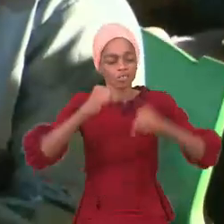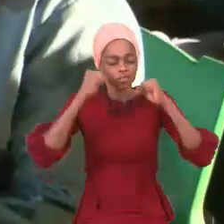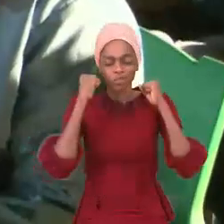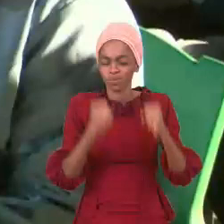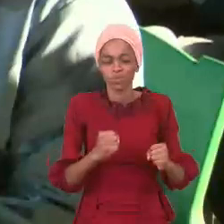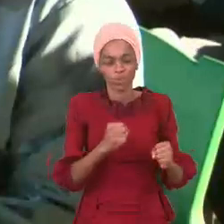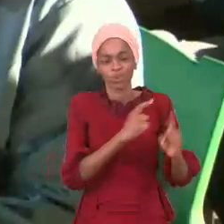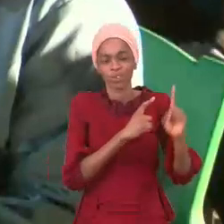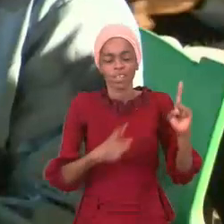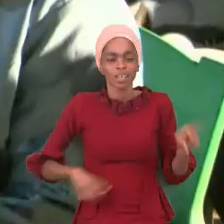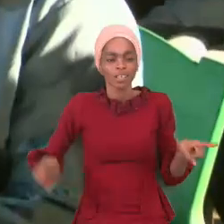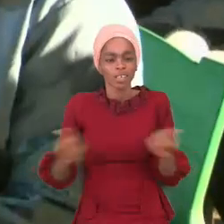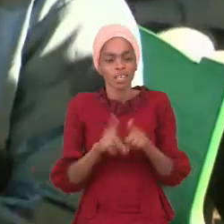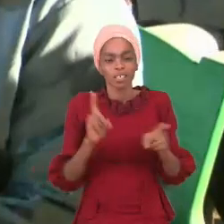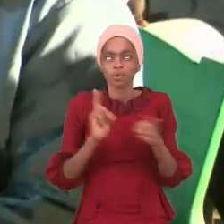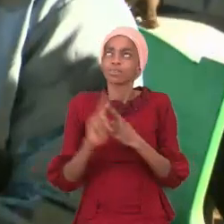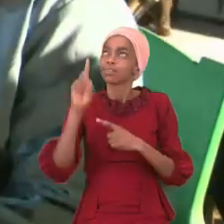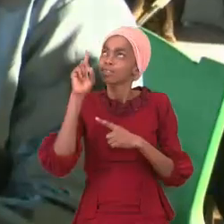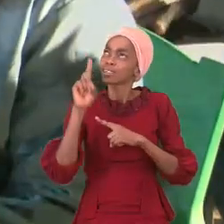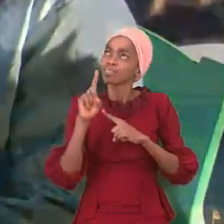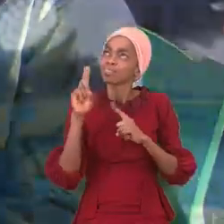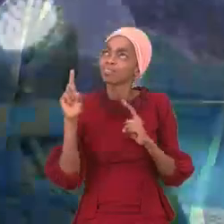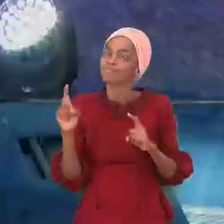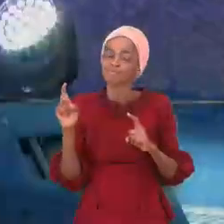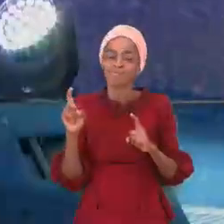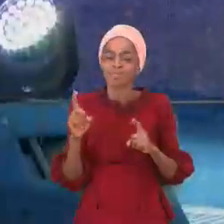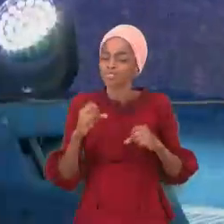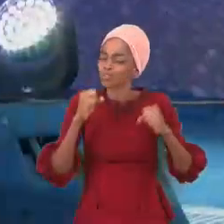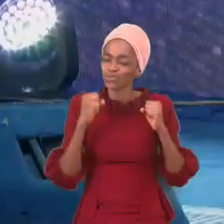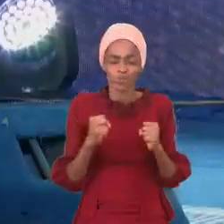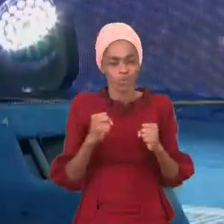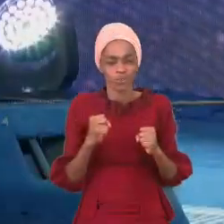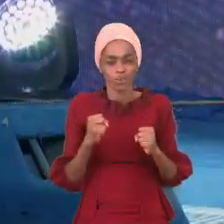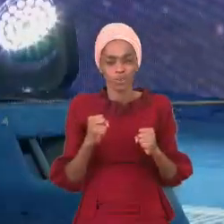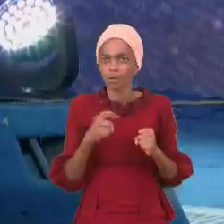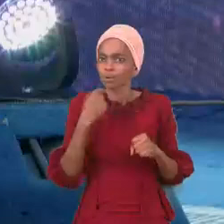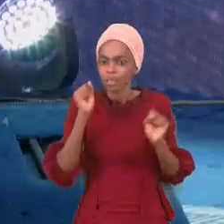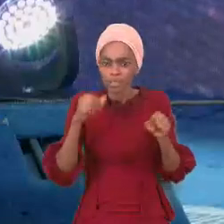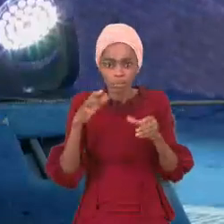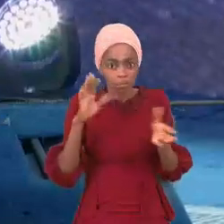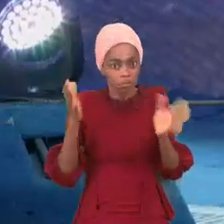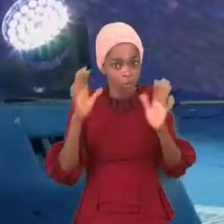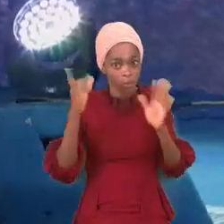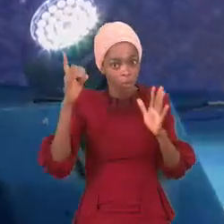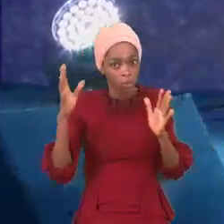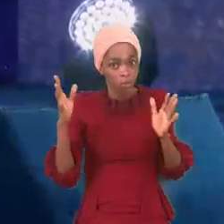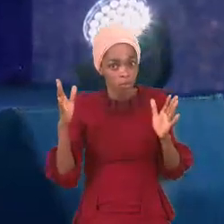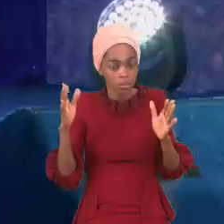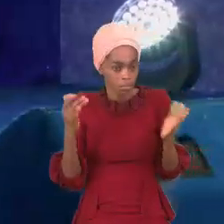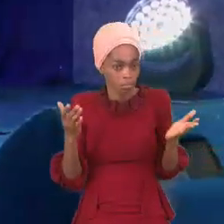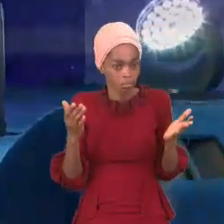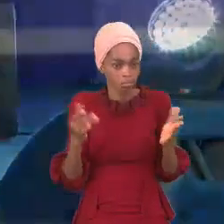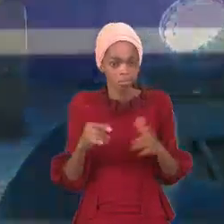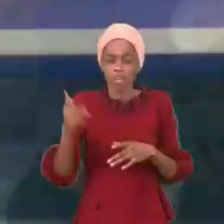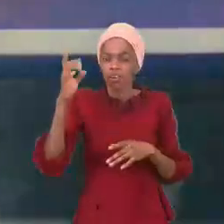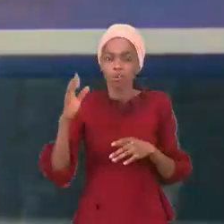strong Lord like unto thee. Strong. Who can you compare with him? He can take